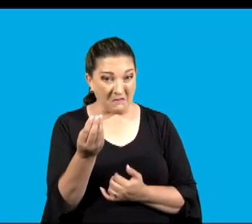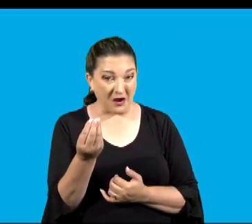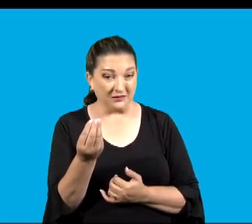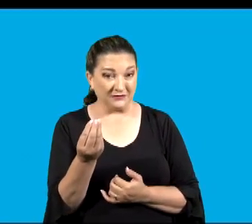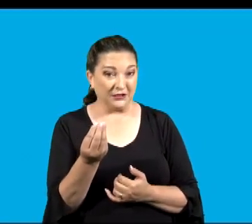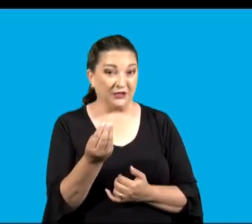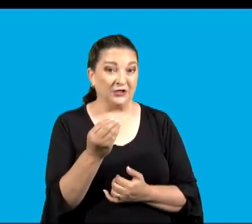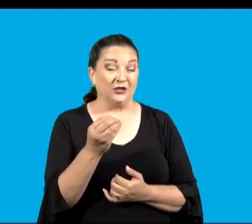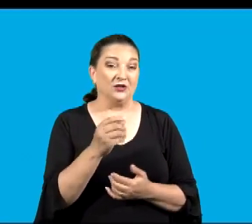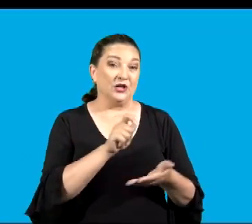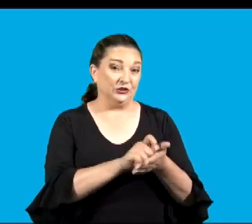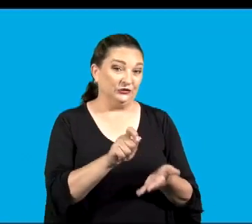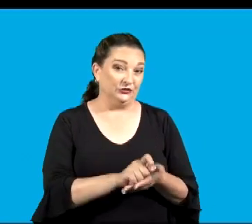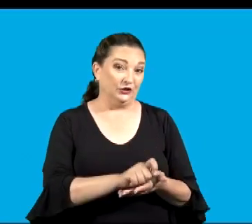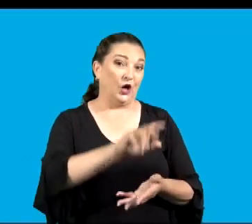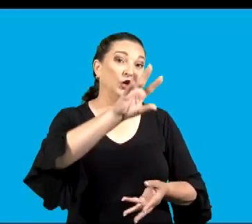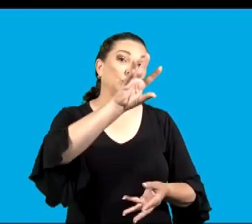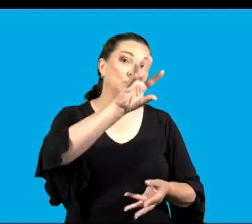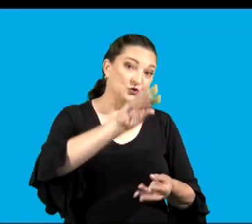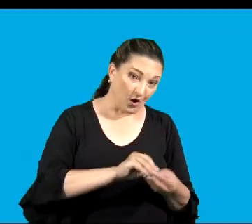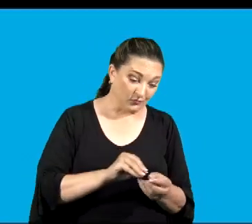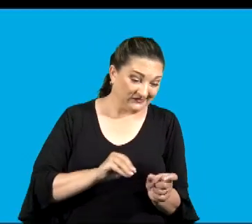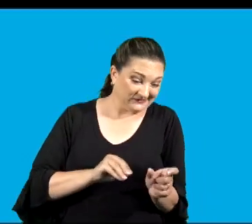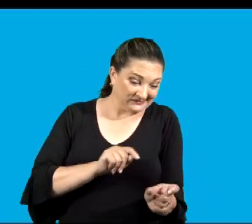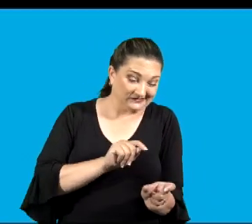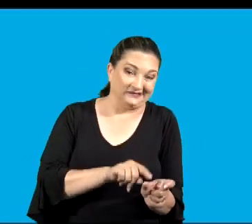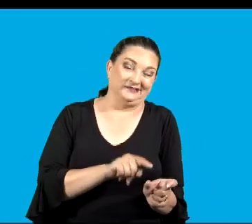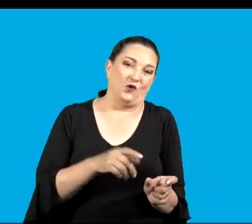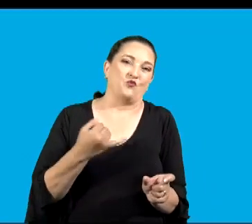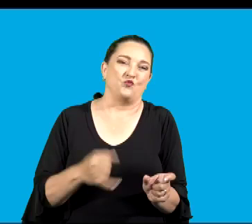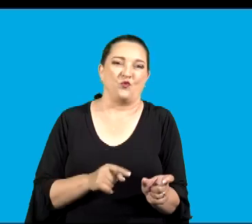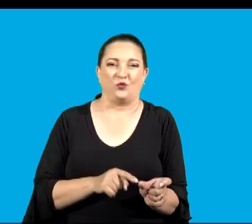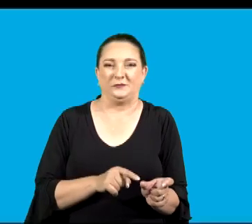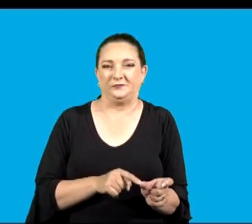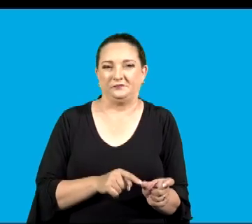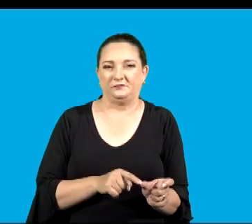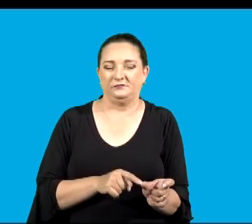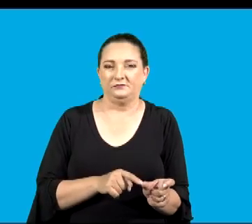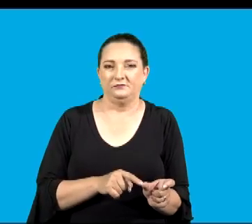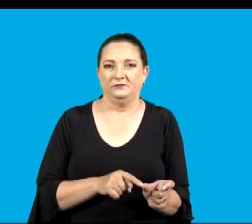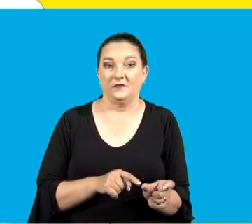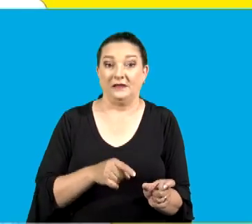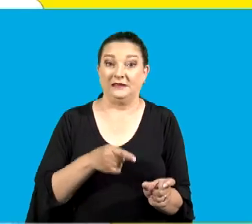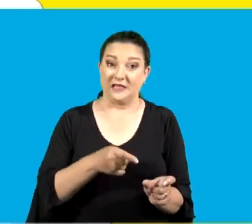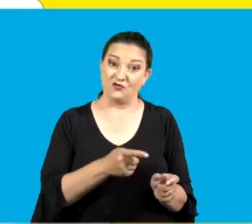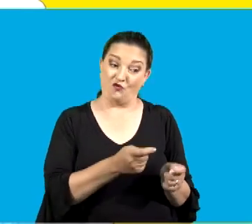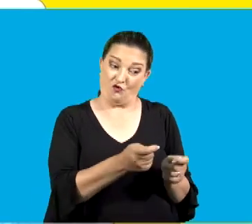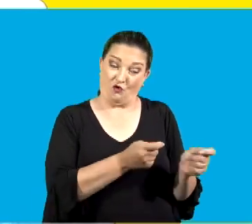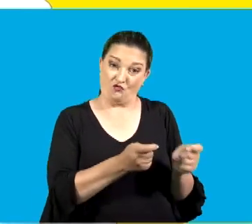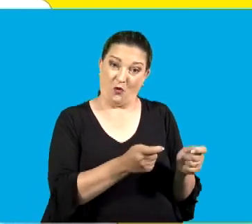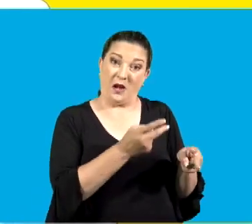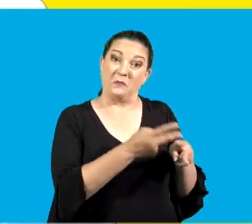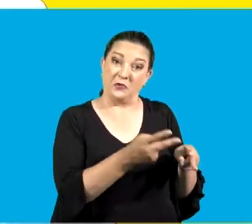understated in the journal, the total of a journal. And we understand that when we prepare the